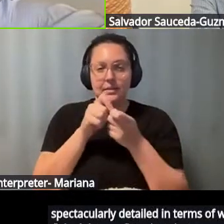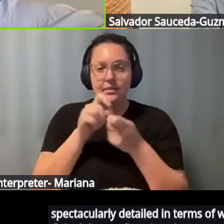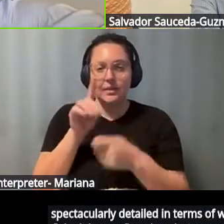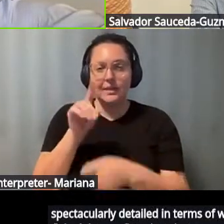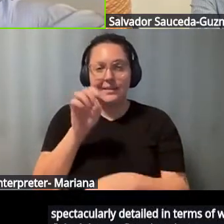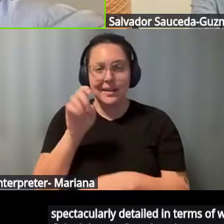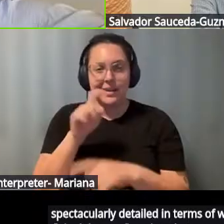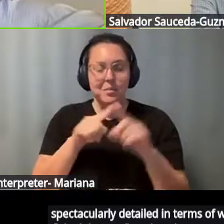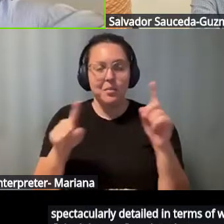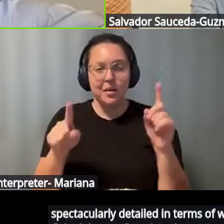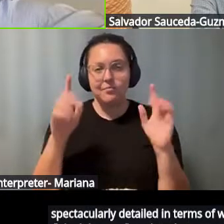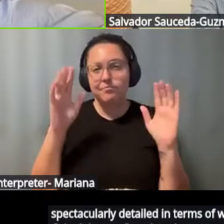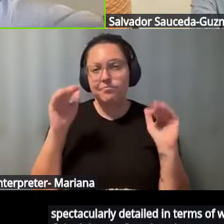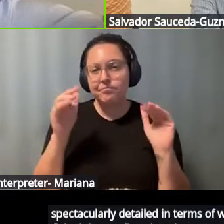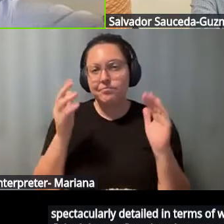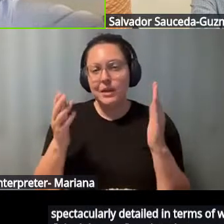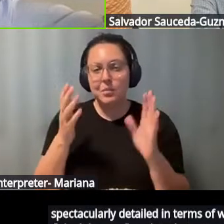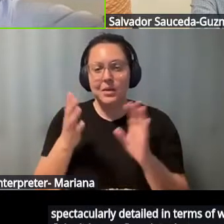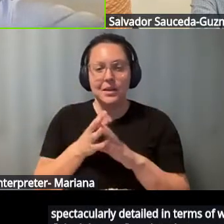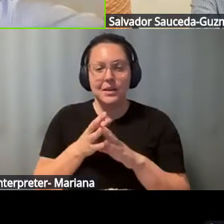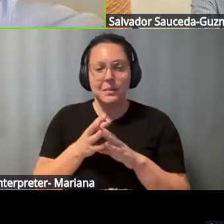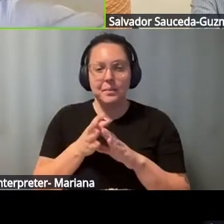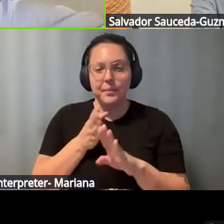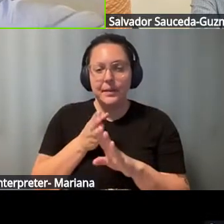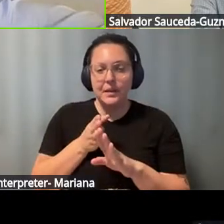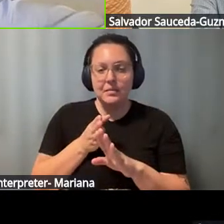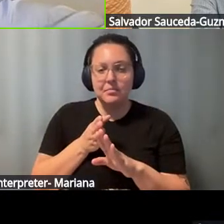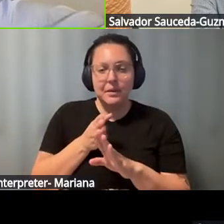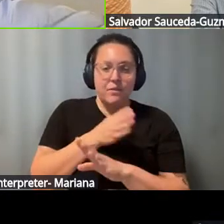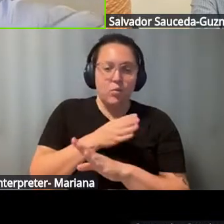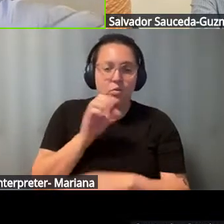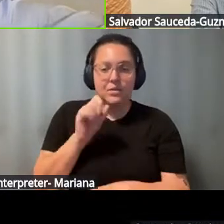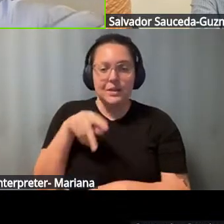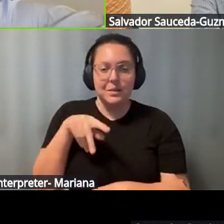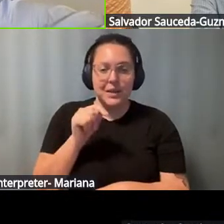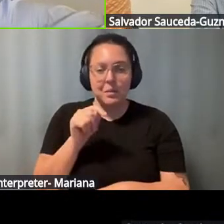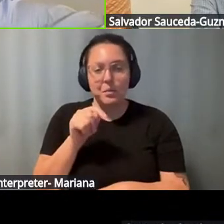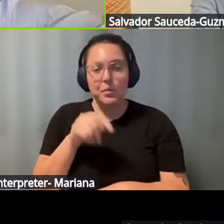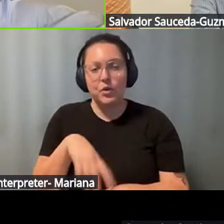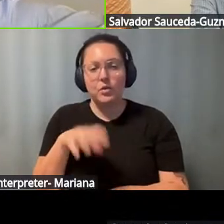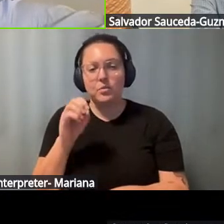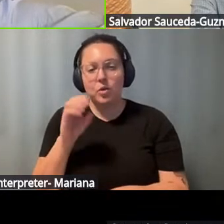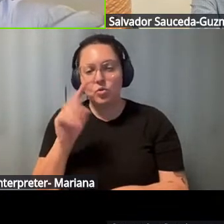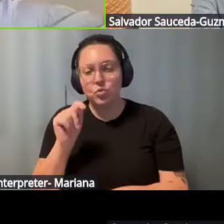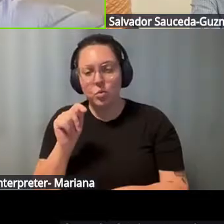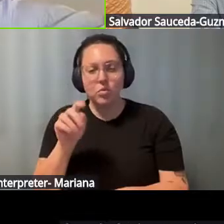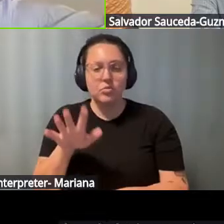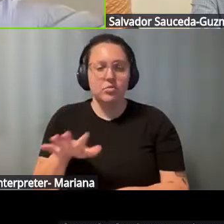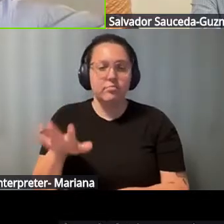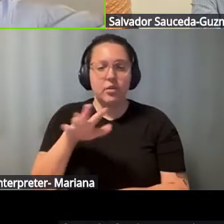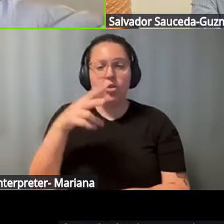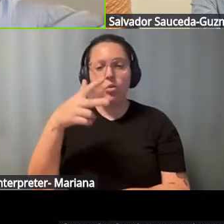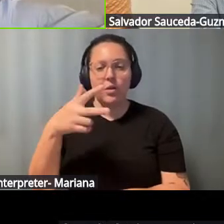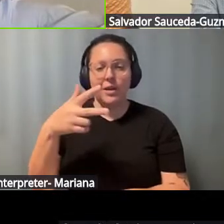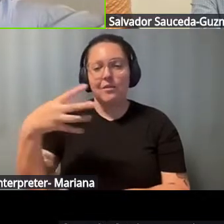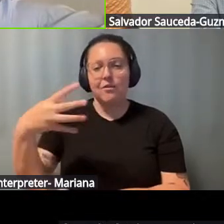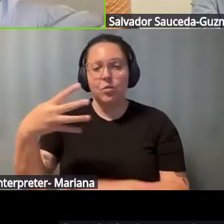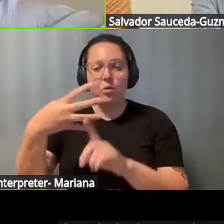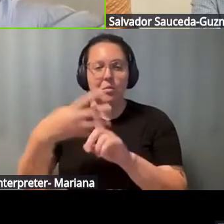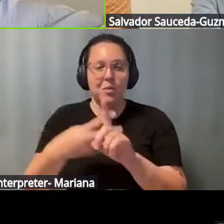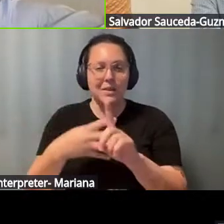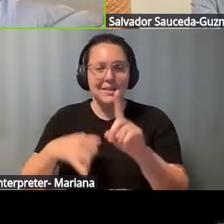September, or maybe October, somewhere around then. So 3 to 4 months is the max. That's my